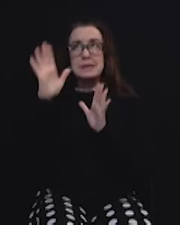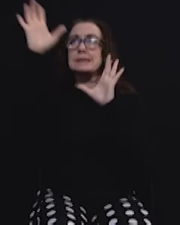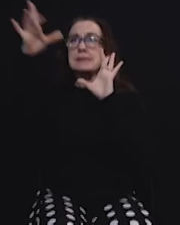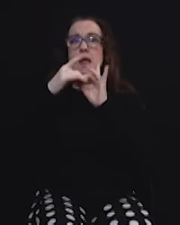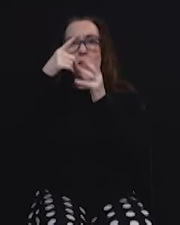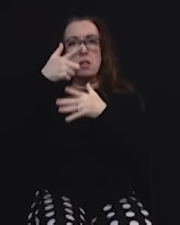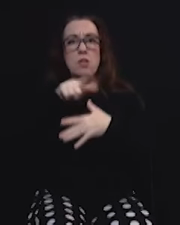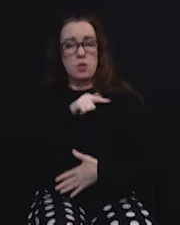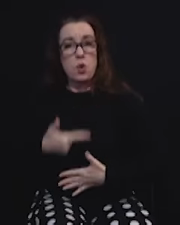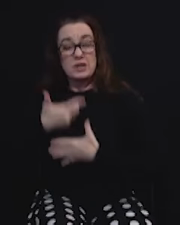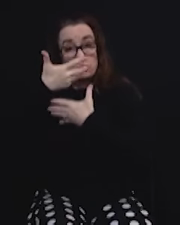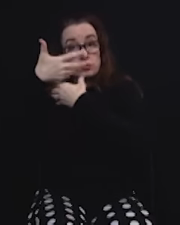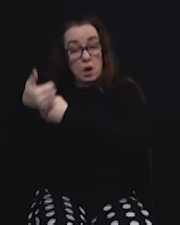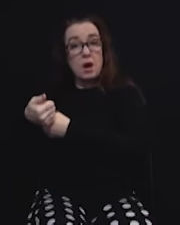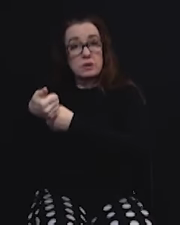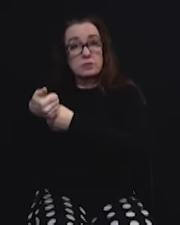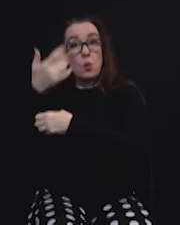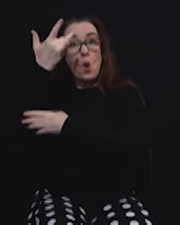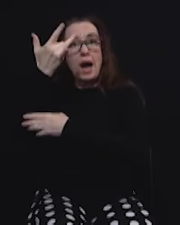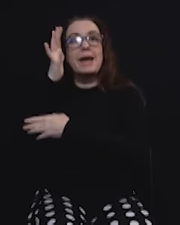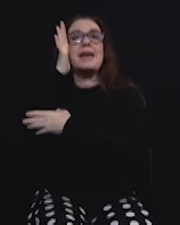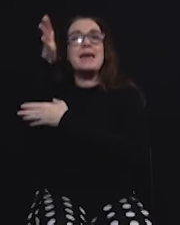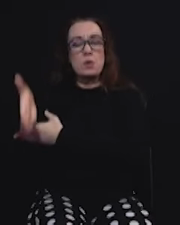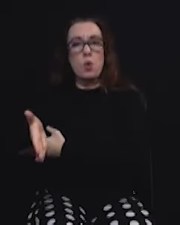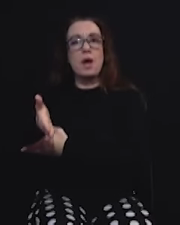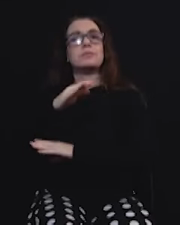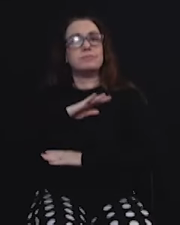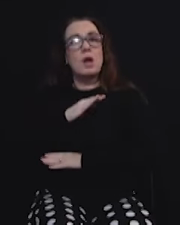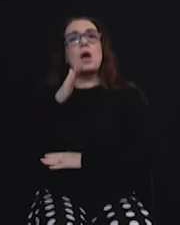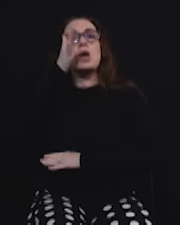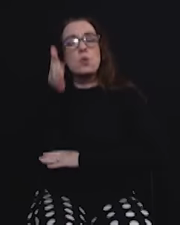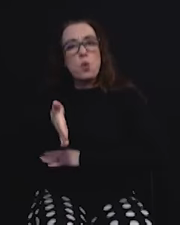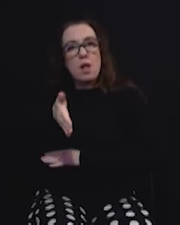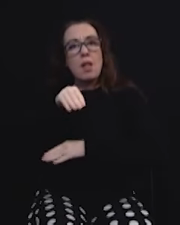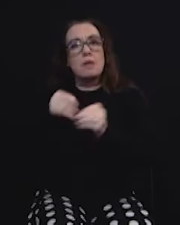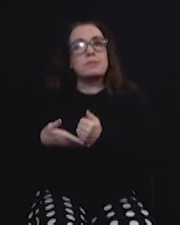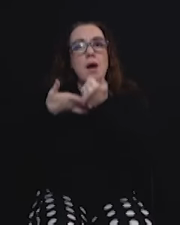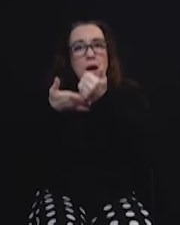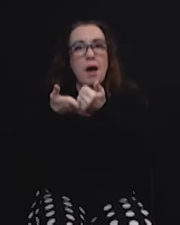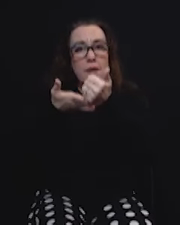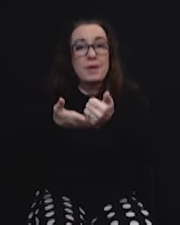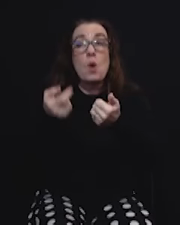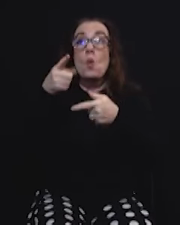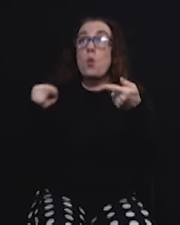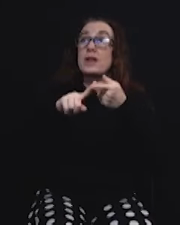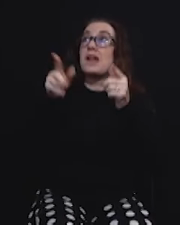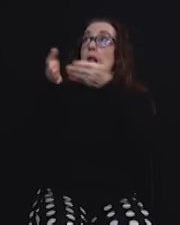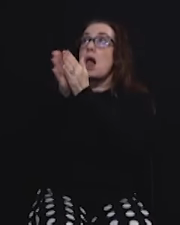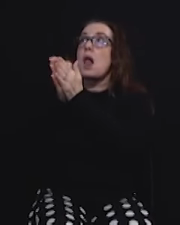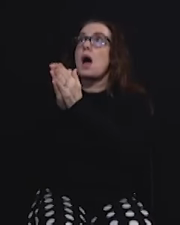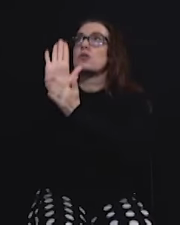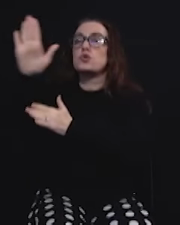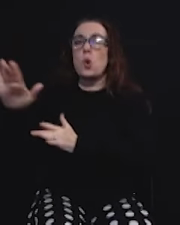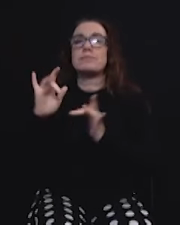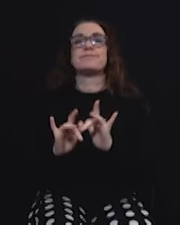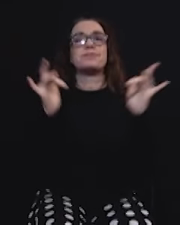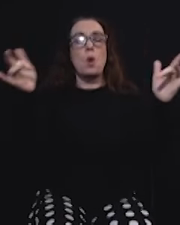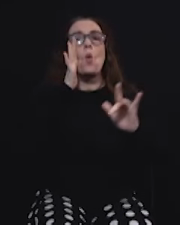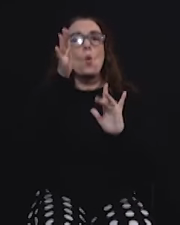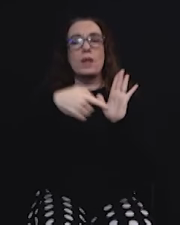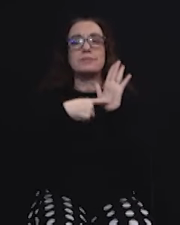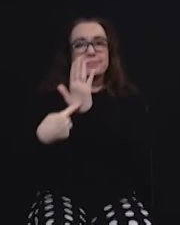in him, and he will act. He will make your vindication shine like the light, and the